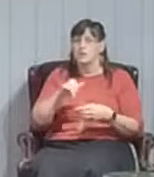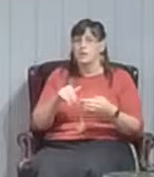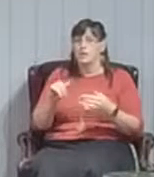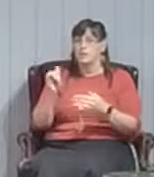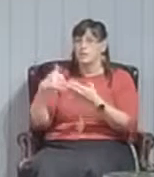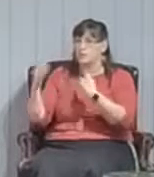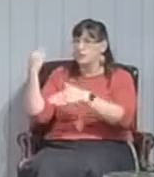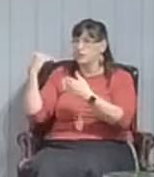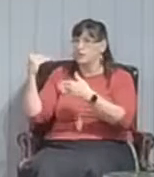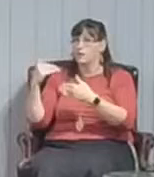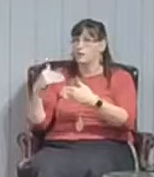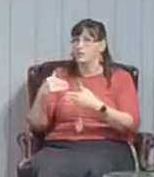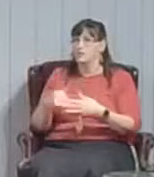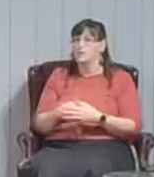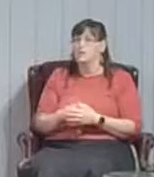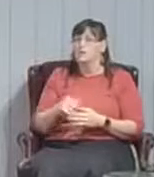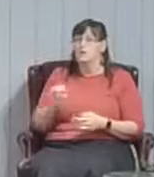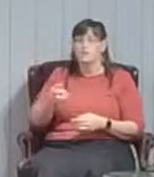Confrontation.